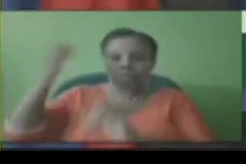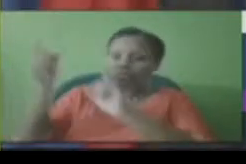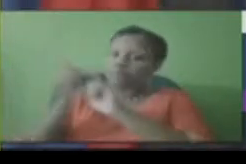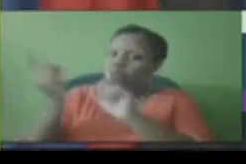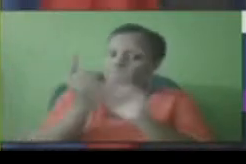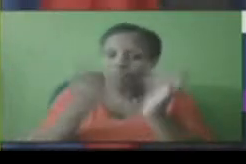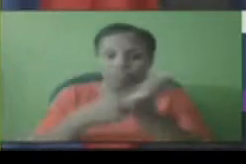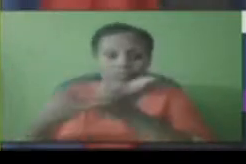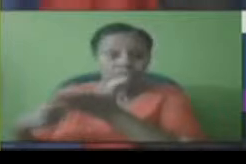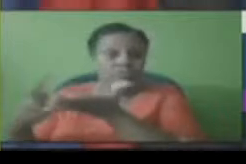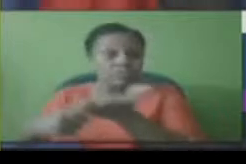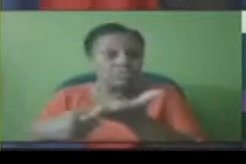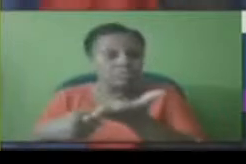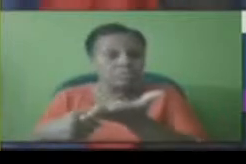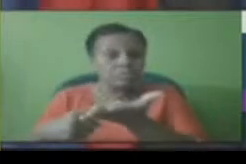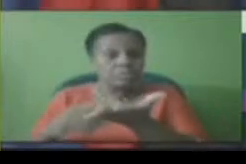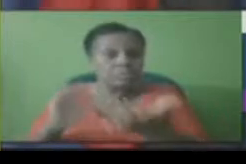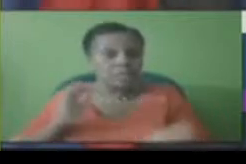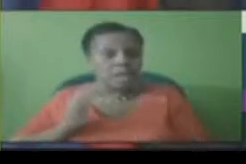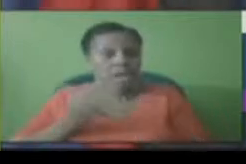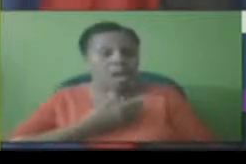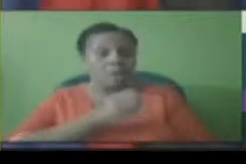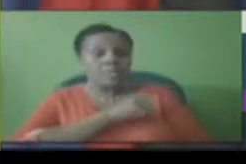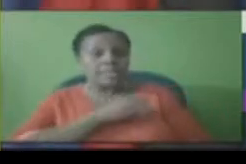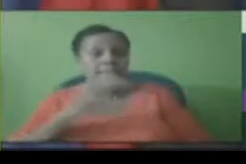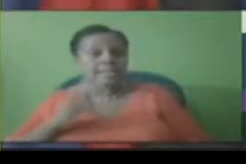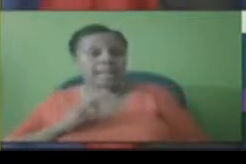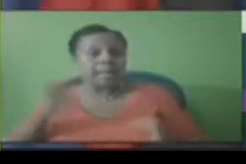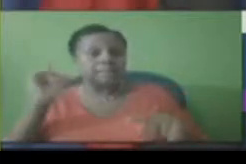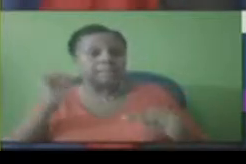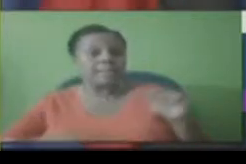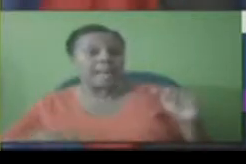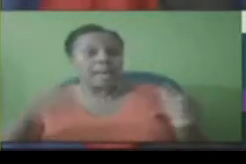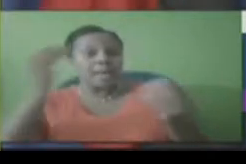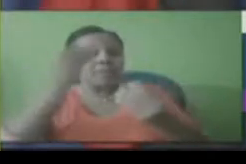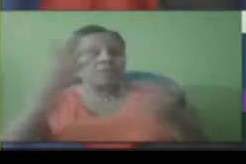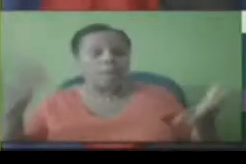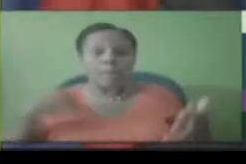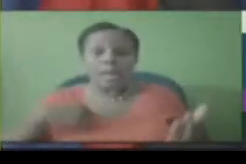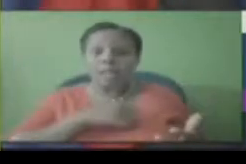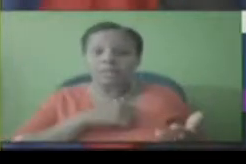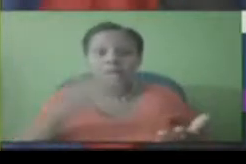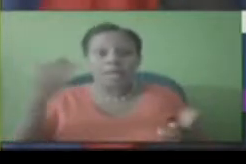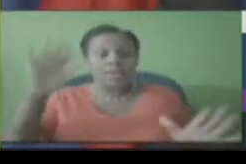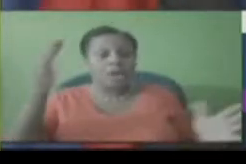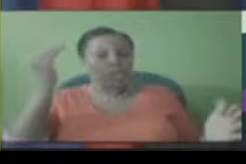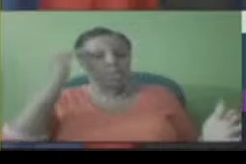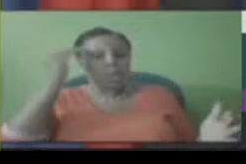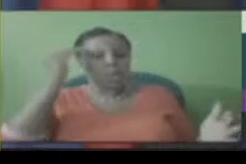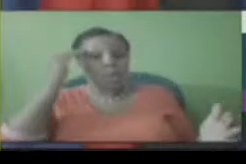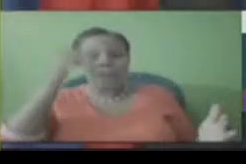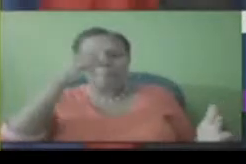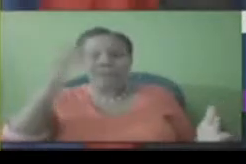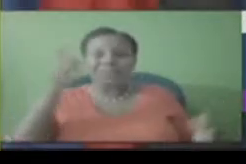could not tell us what they knew because they were covered by non-disclosure contracting